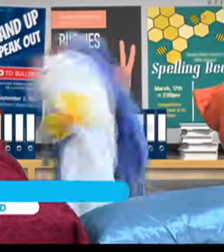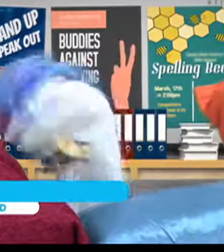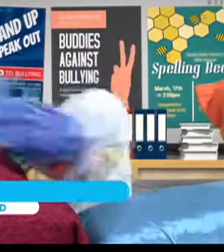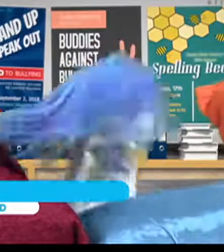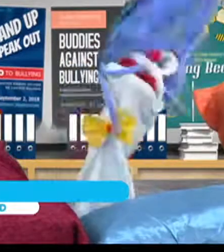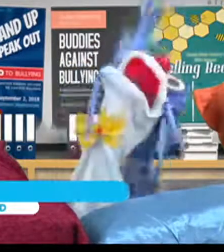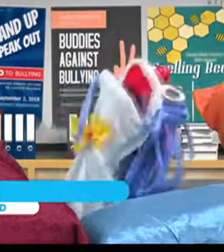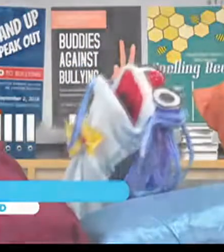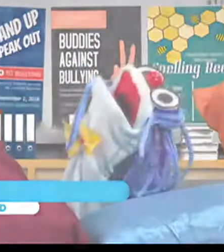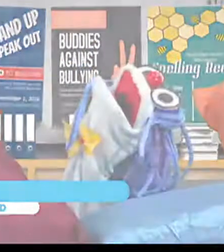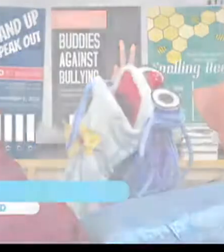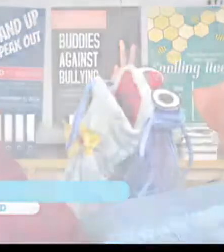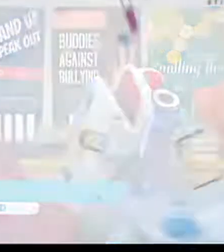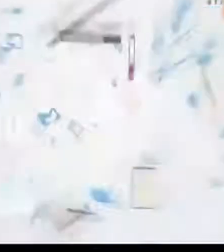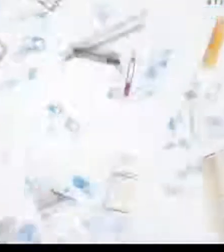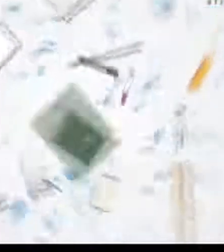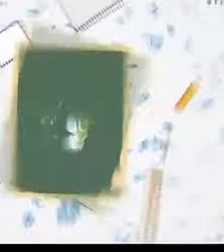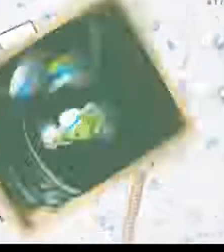bye!